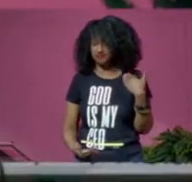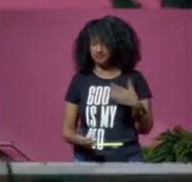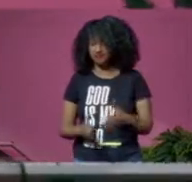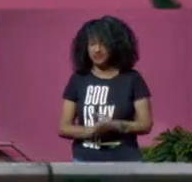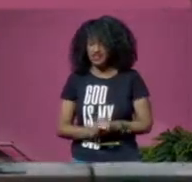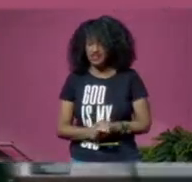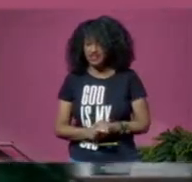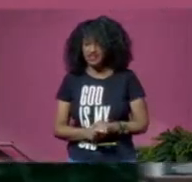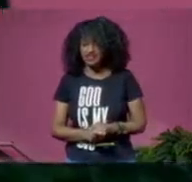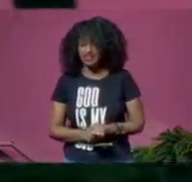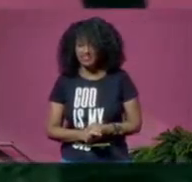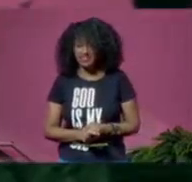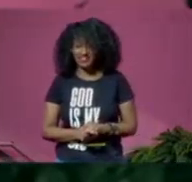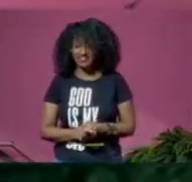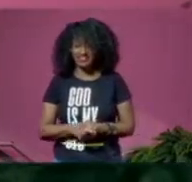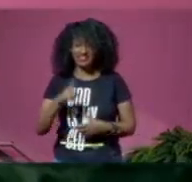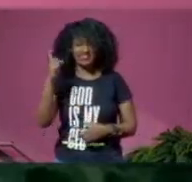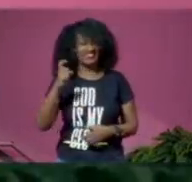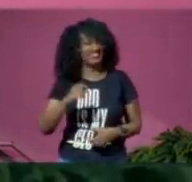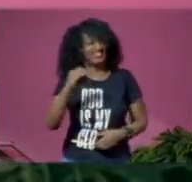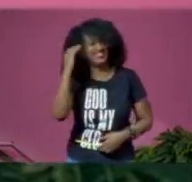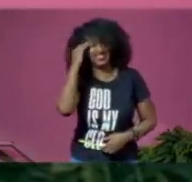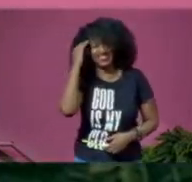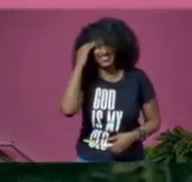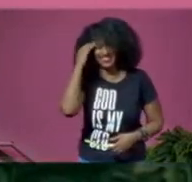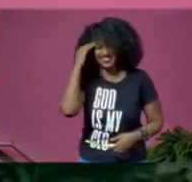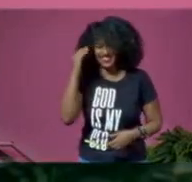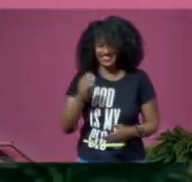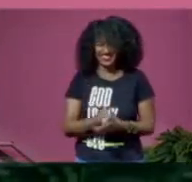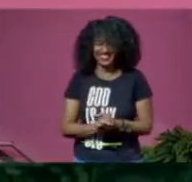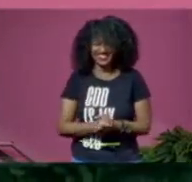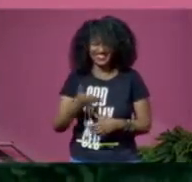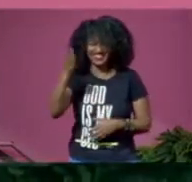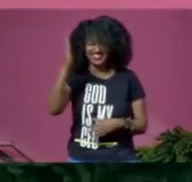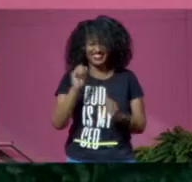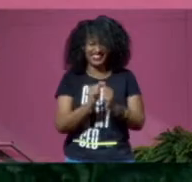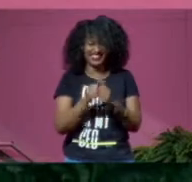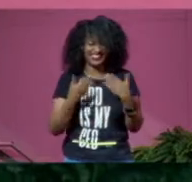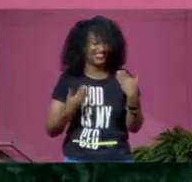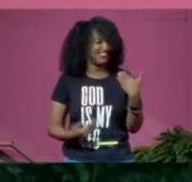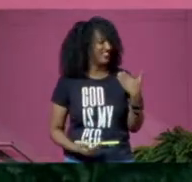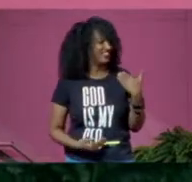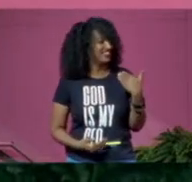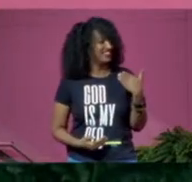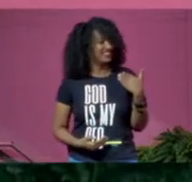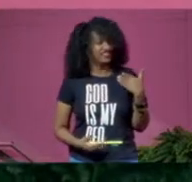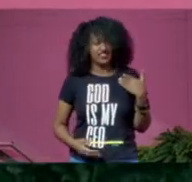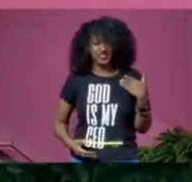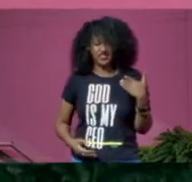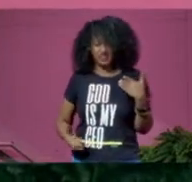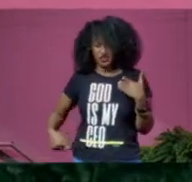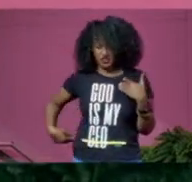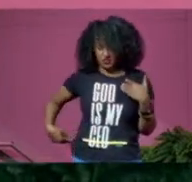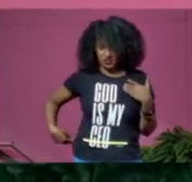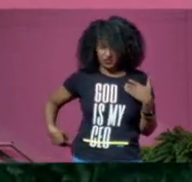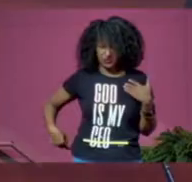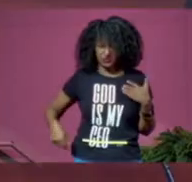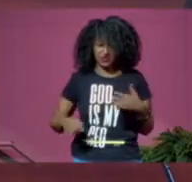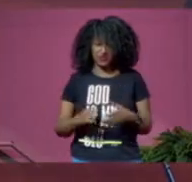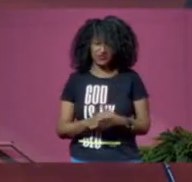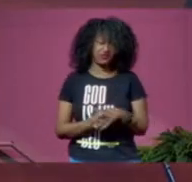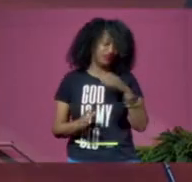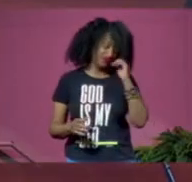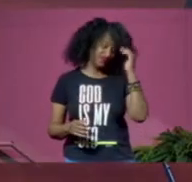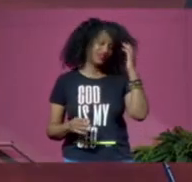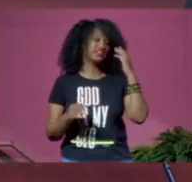Yeah. You need to know that God is with you. It's going to get tight right here. Y'all stay with me. The text says